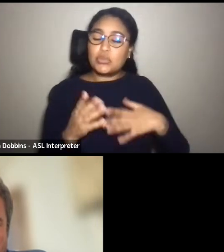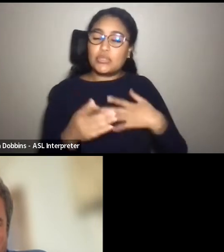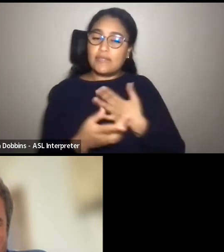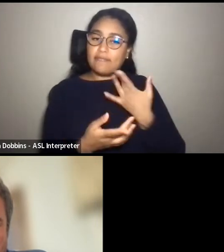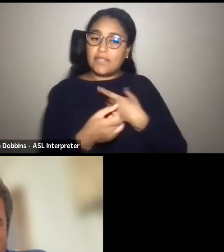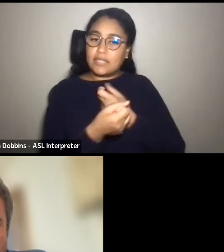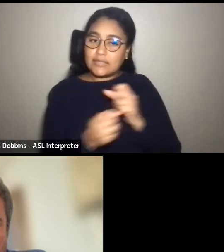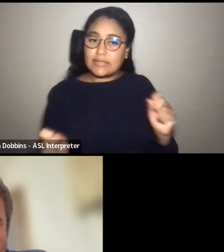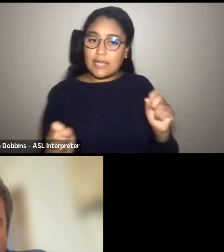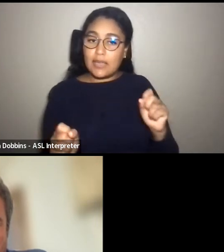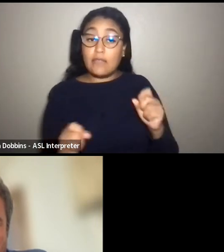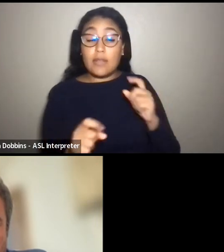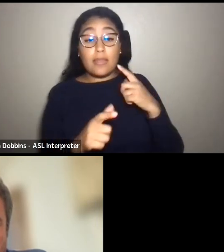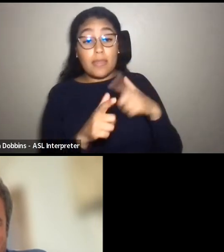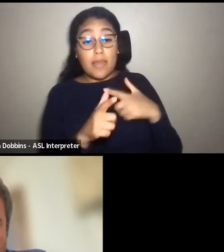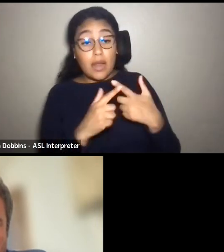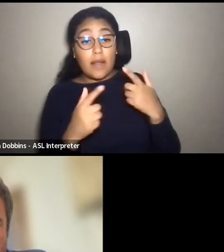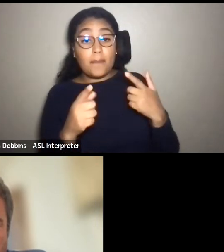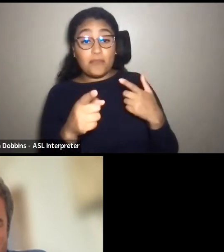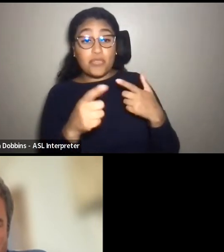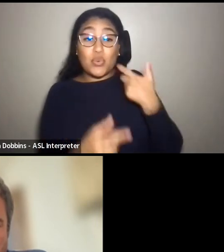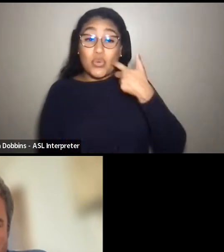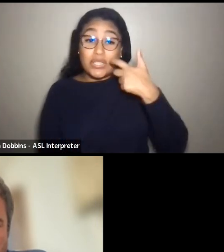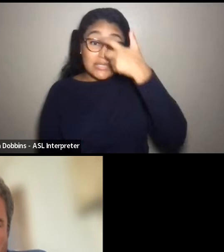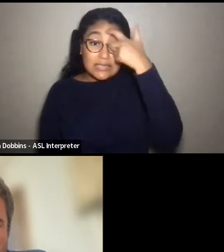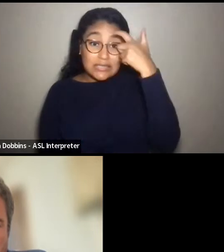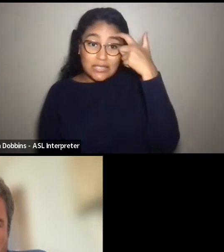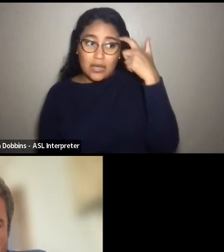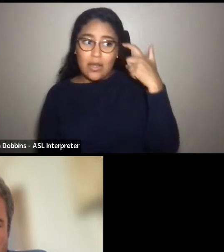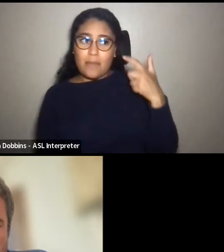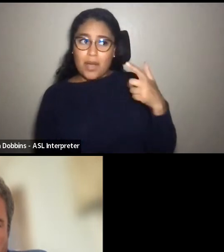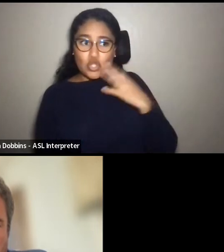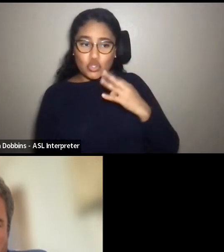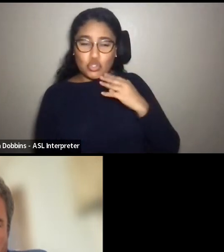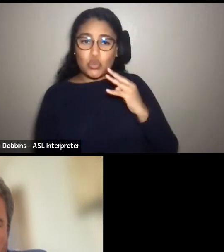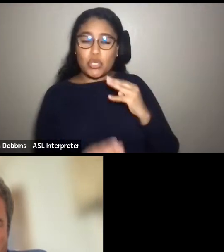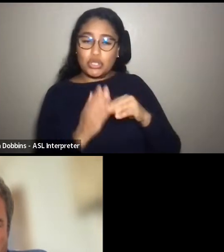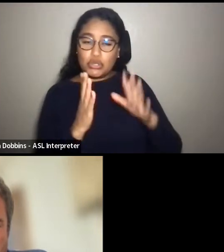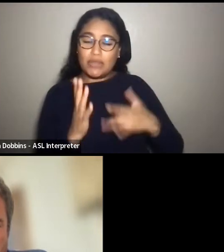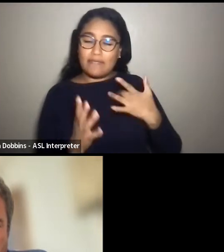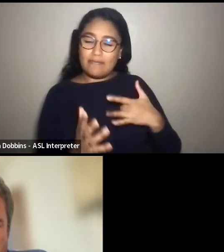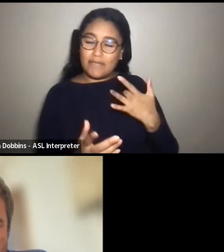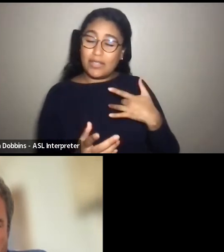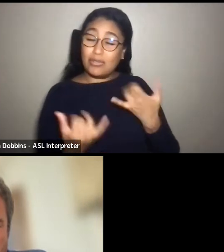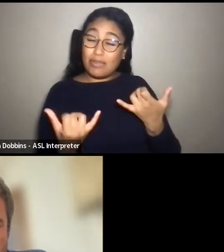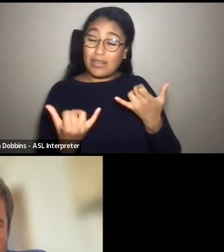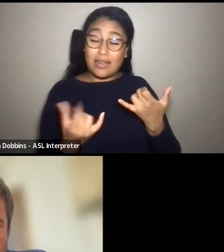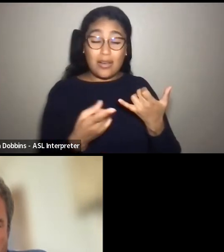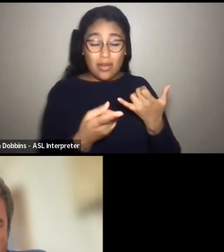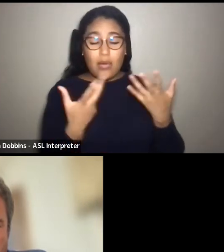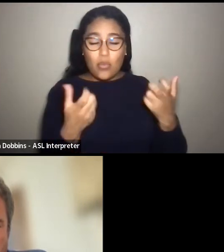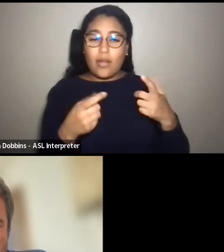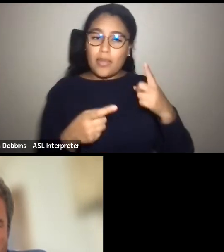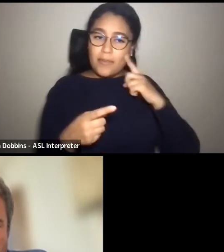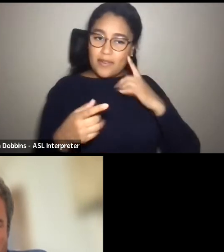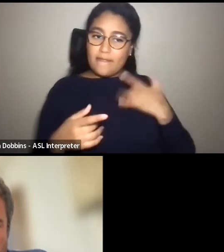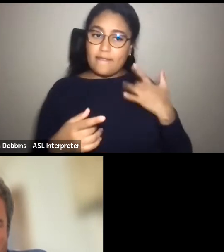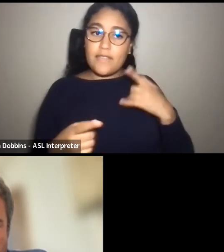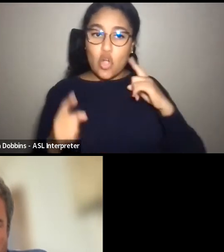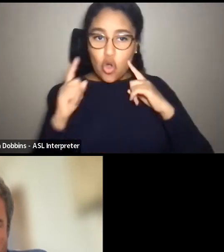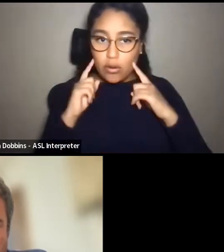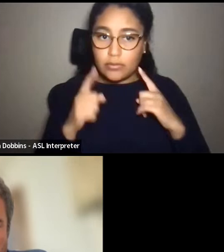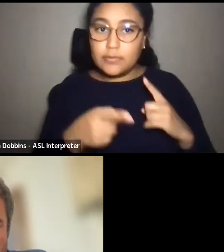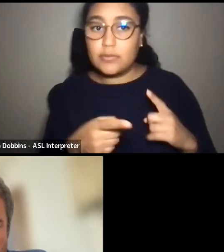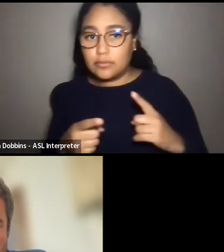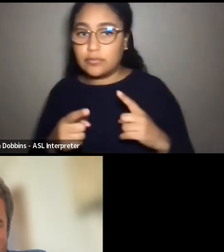for addressing the current trauma specifically felt by Jewish students to ensure that they feel safe and heard. After the events of last